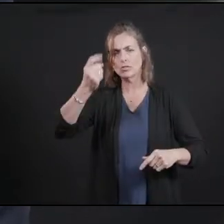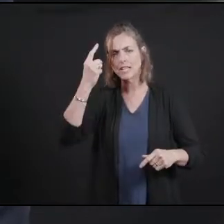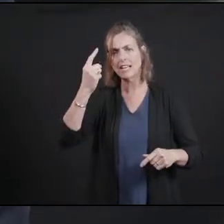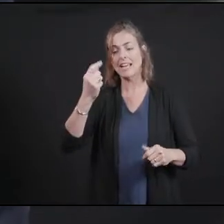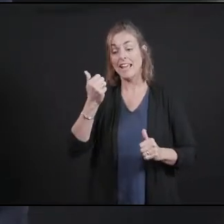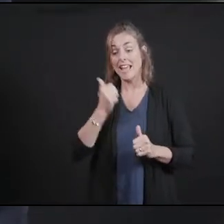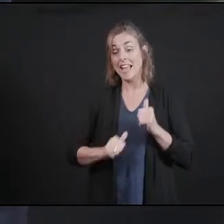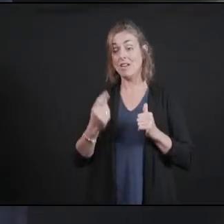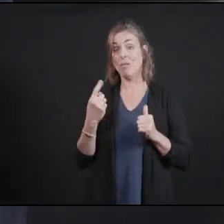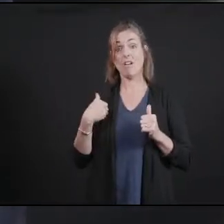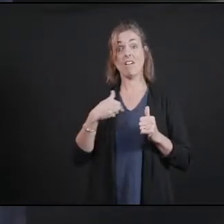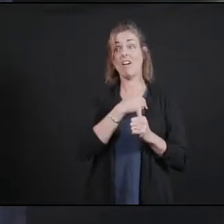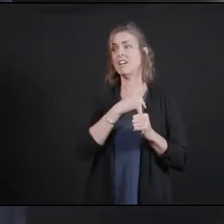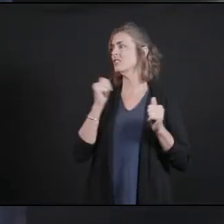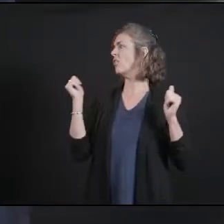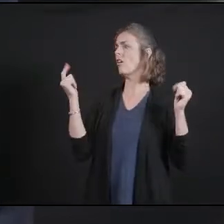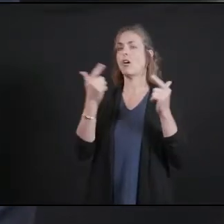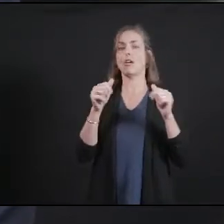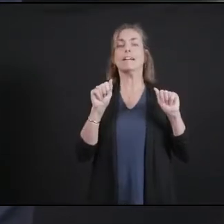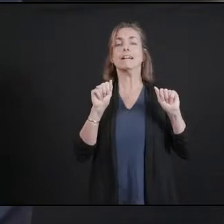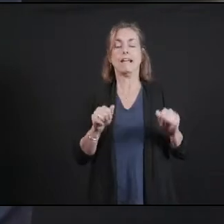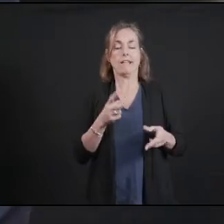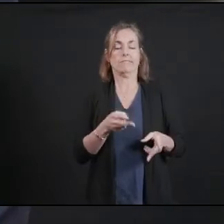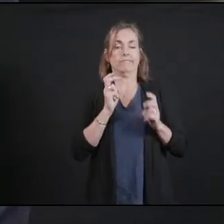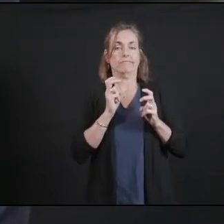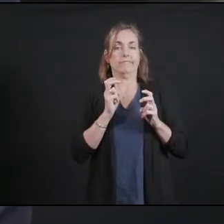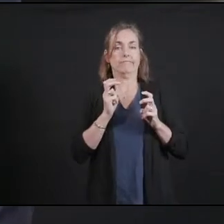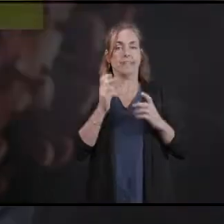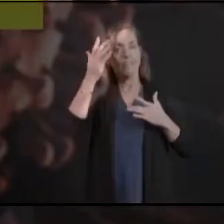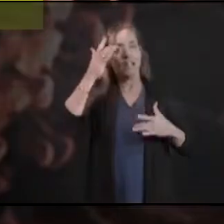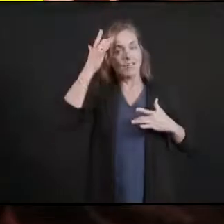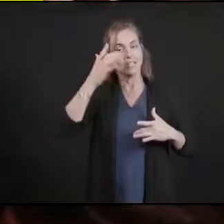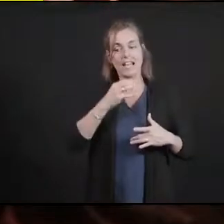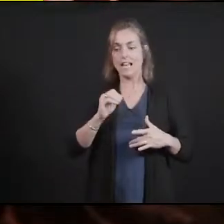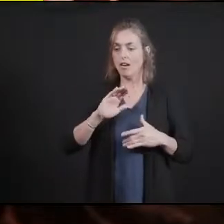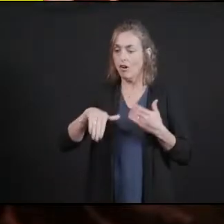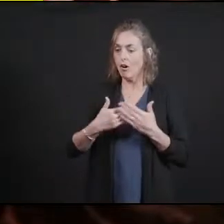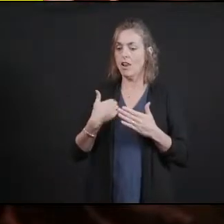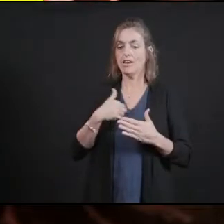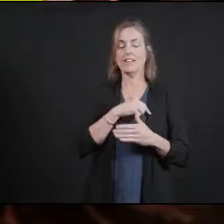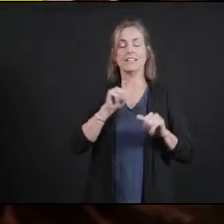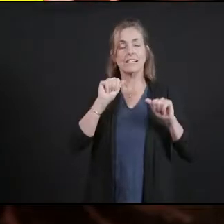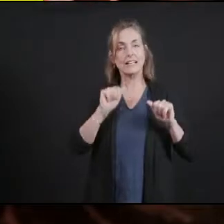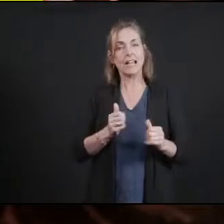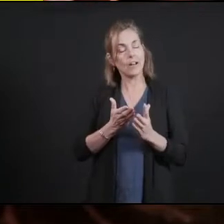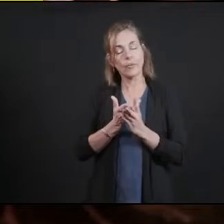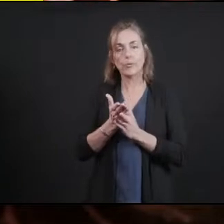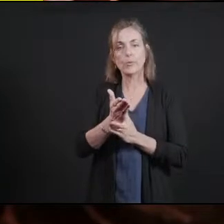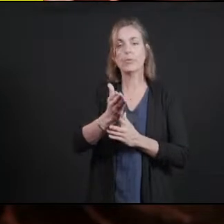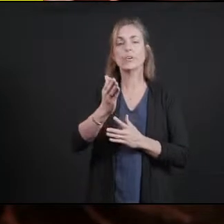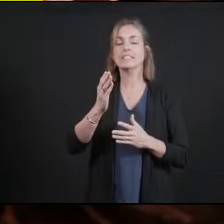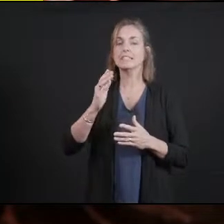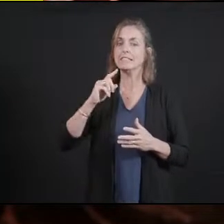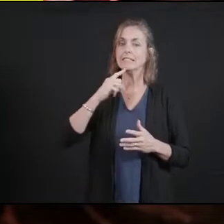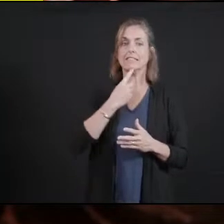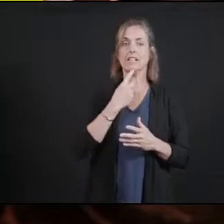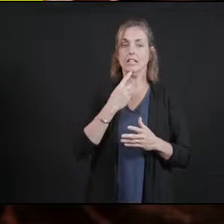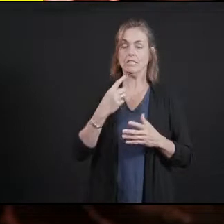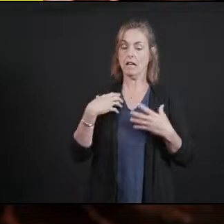grim reminder of how serious this virus is. I want everyone within the sound of my voice